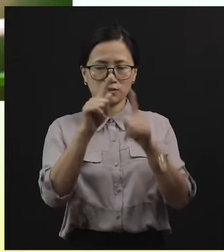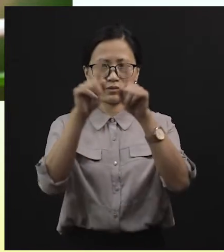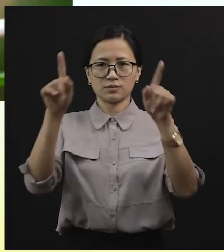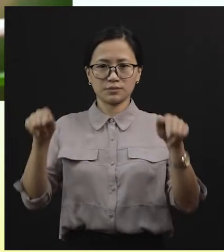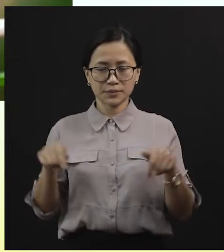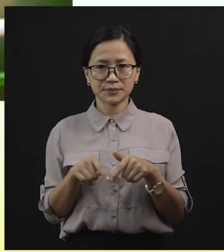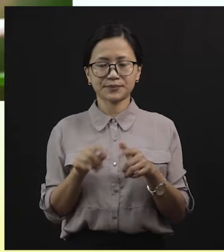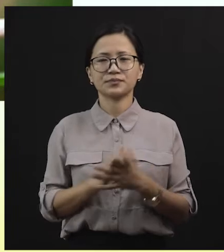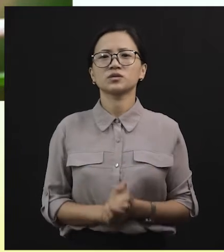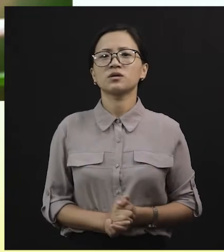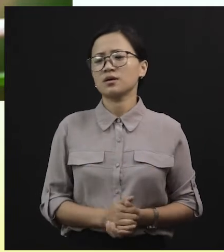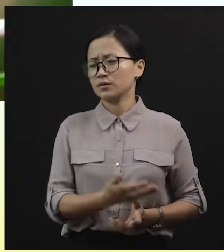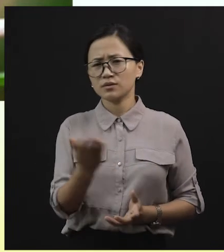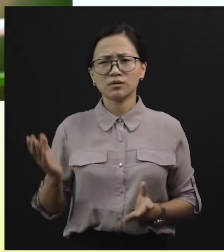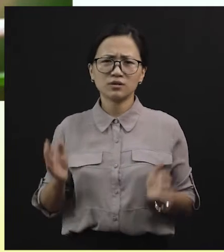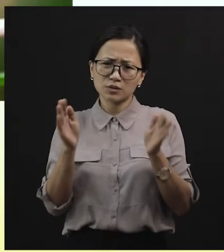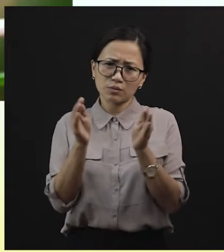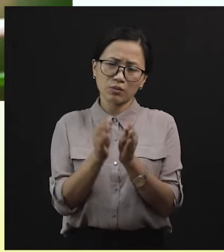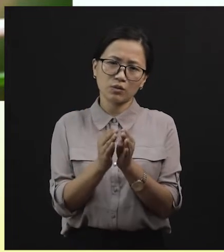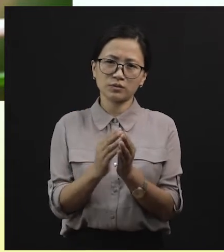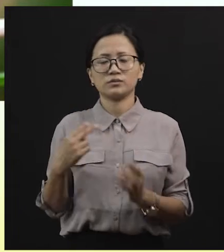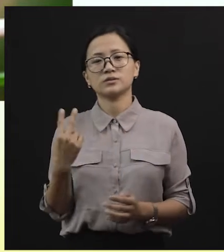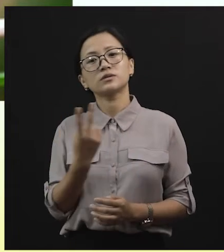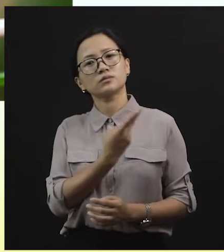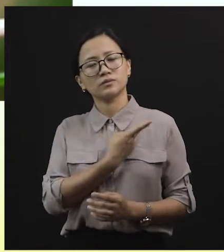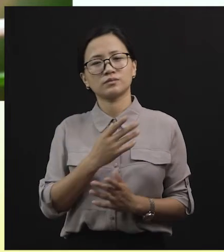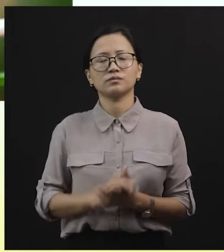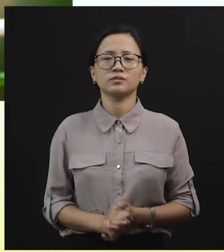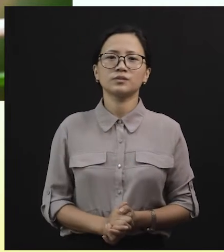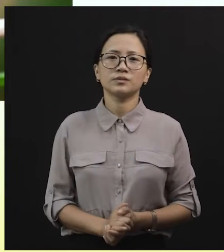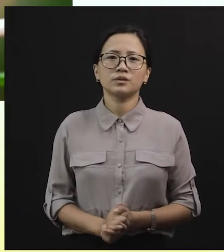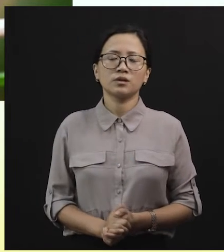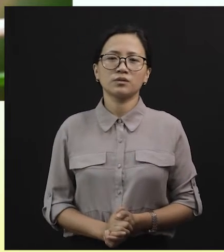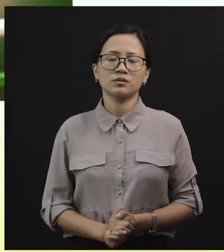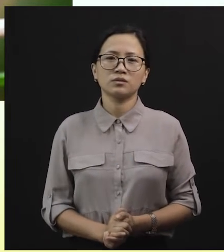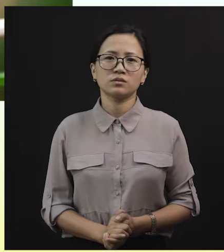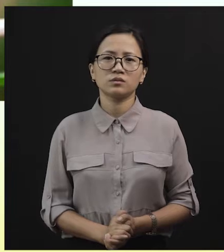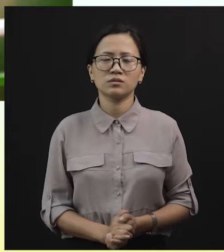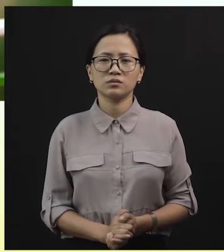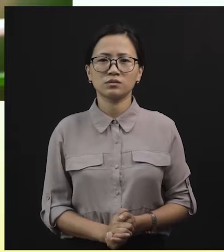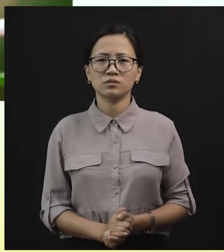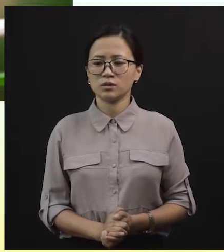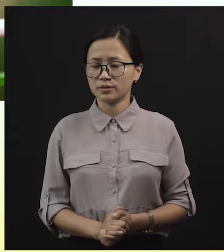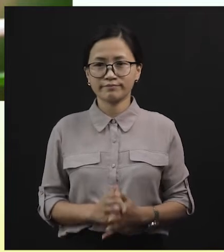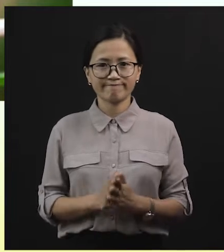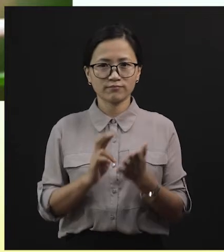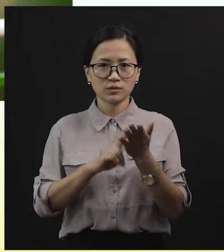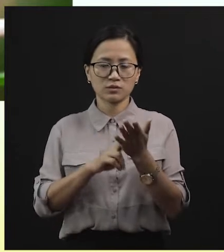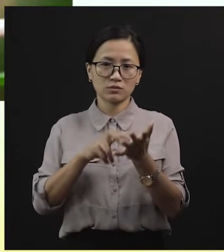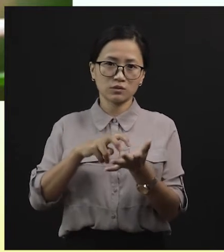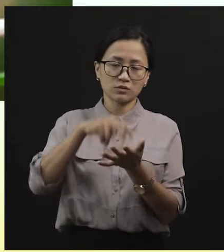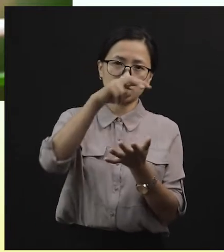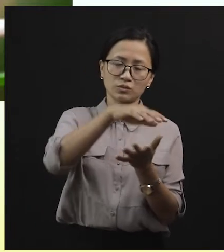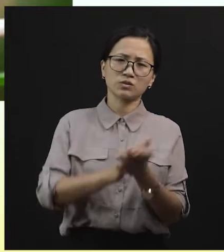grasshopper. See, they're small. They're smaller than us, right? We are not, grasshopper are not bigger than us,